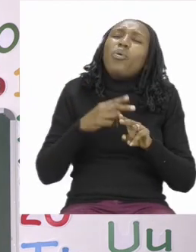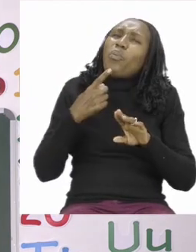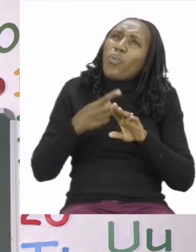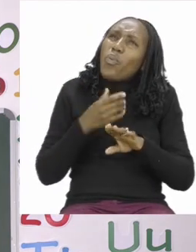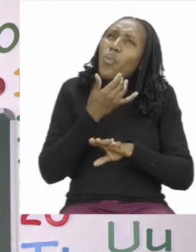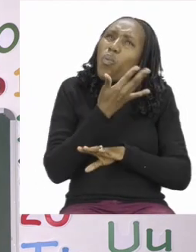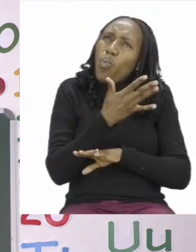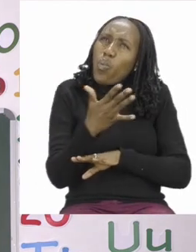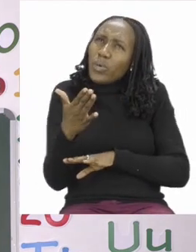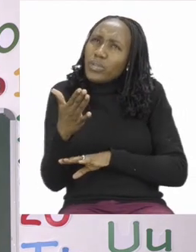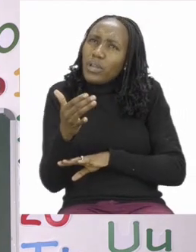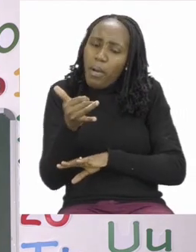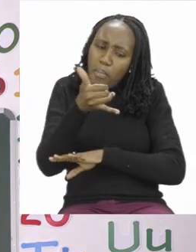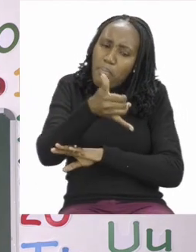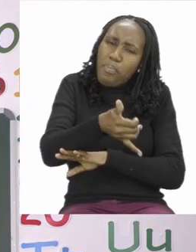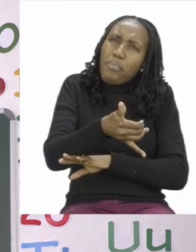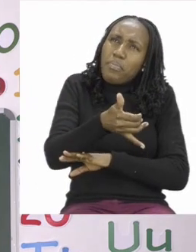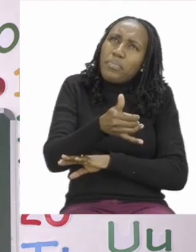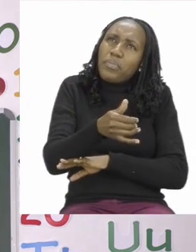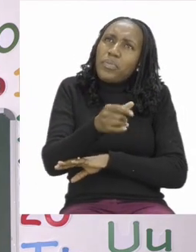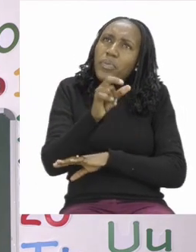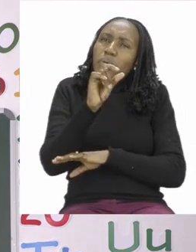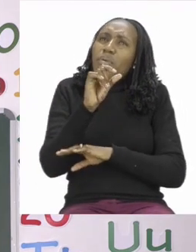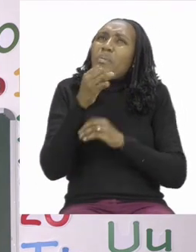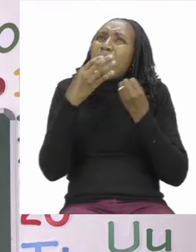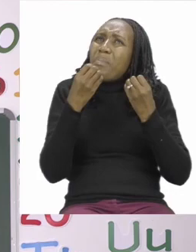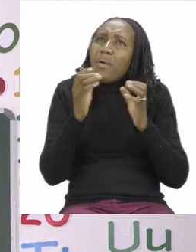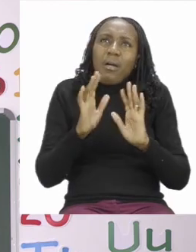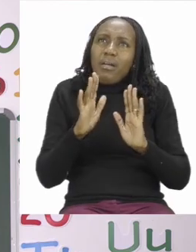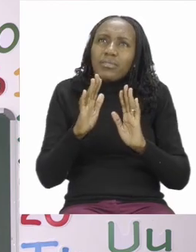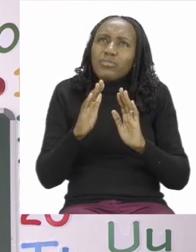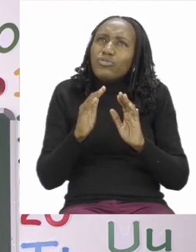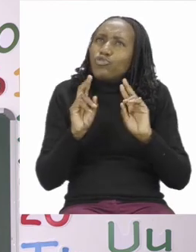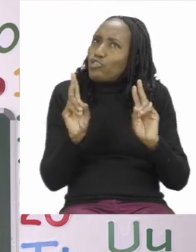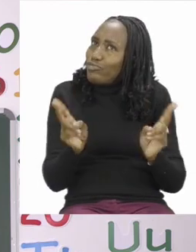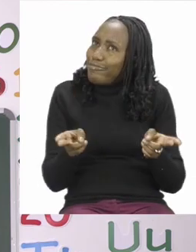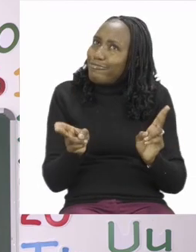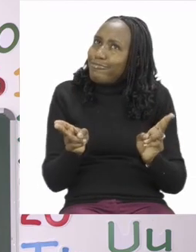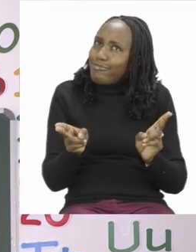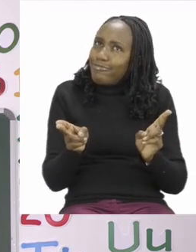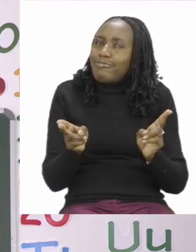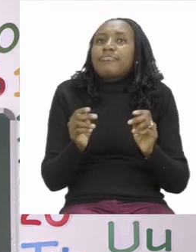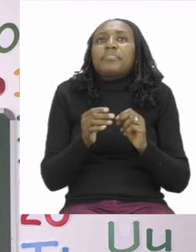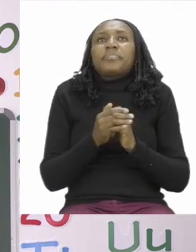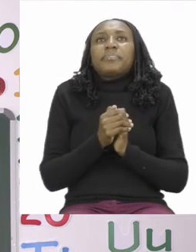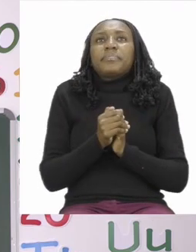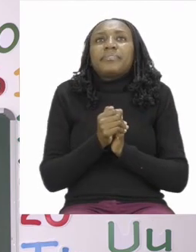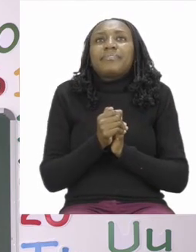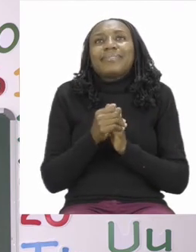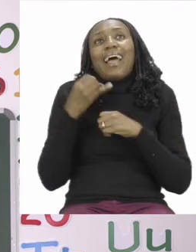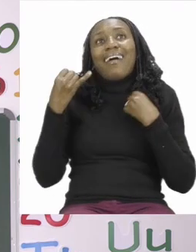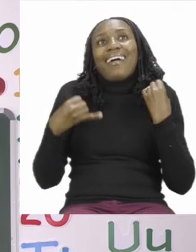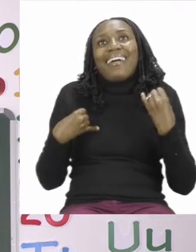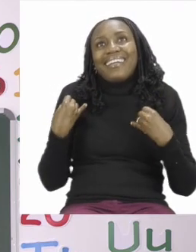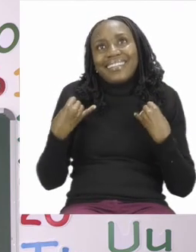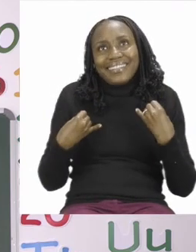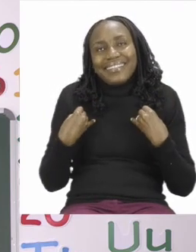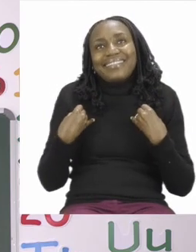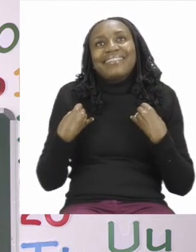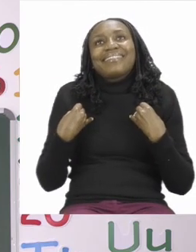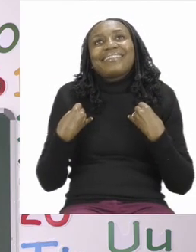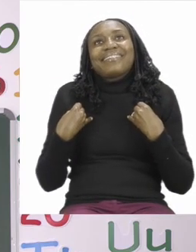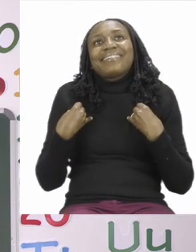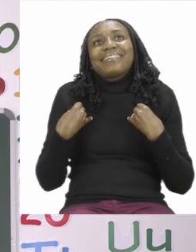just enough for it to start growing, as you can see in our pictures. Have fun with this, boys and